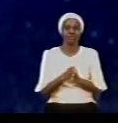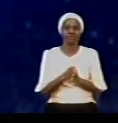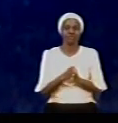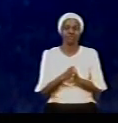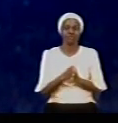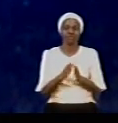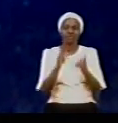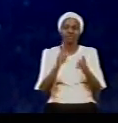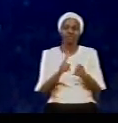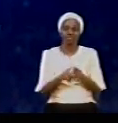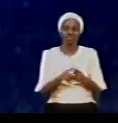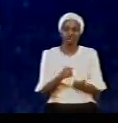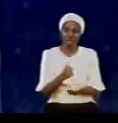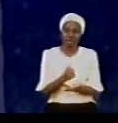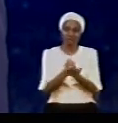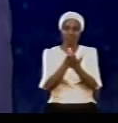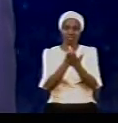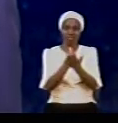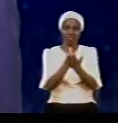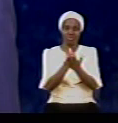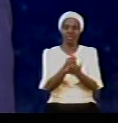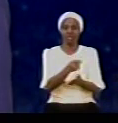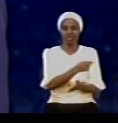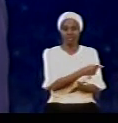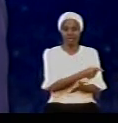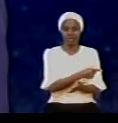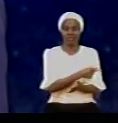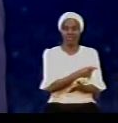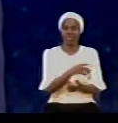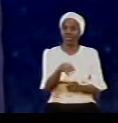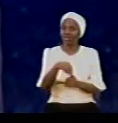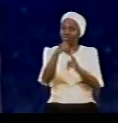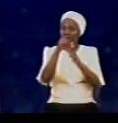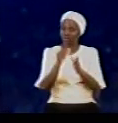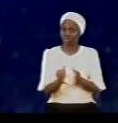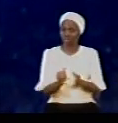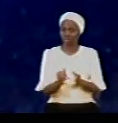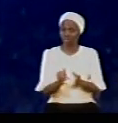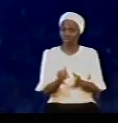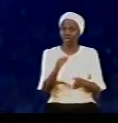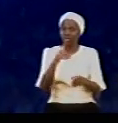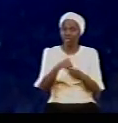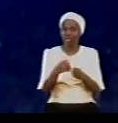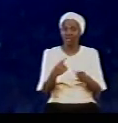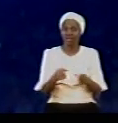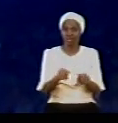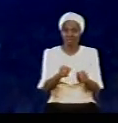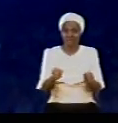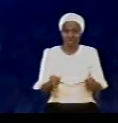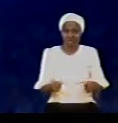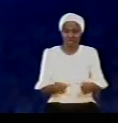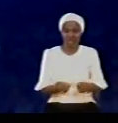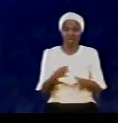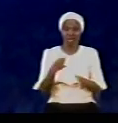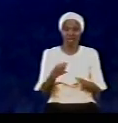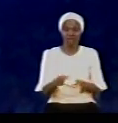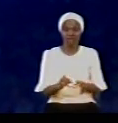especially in the area of helping them to